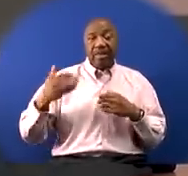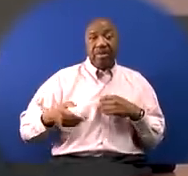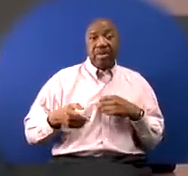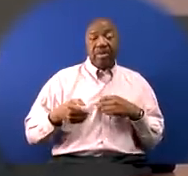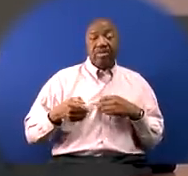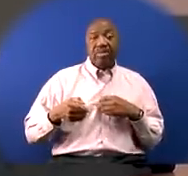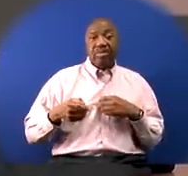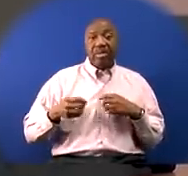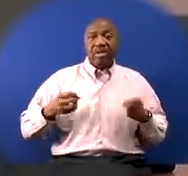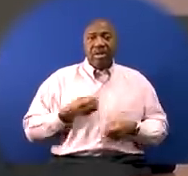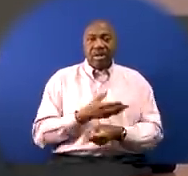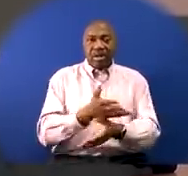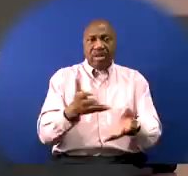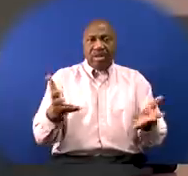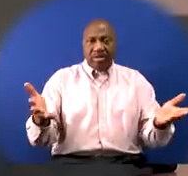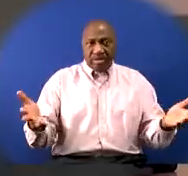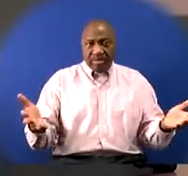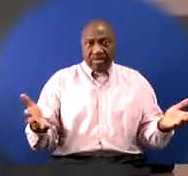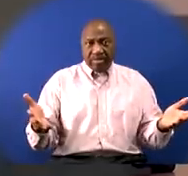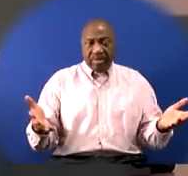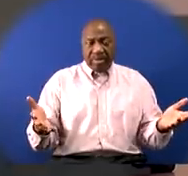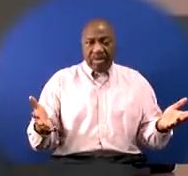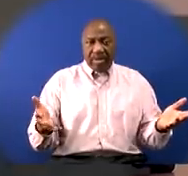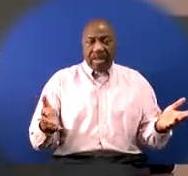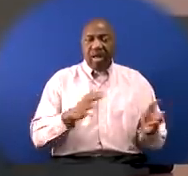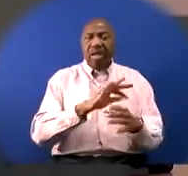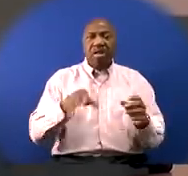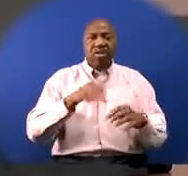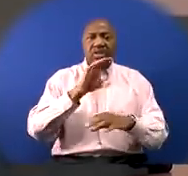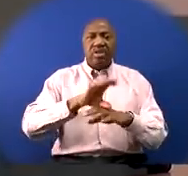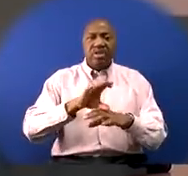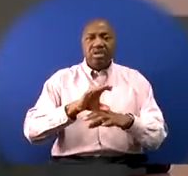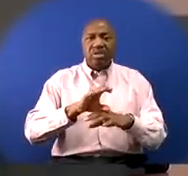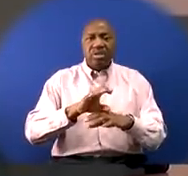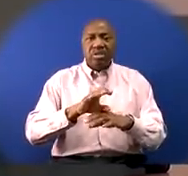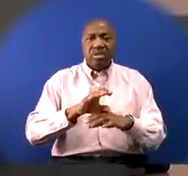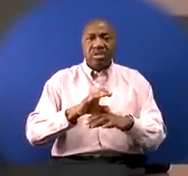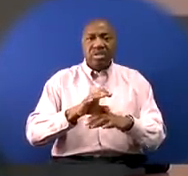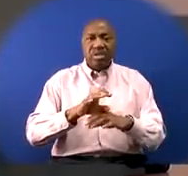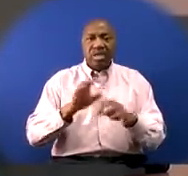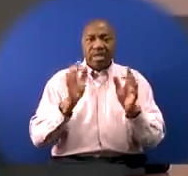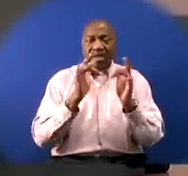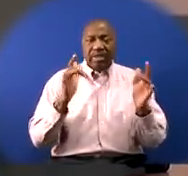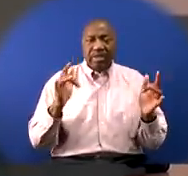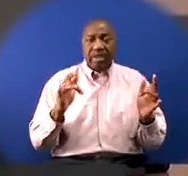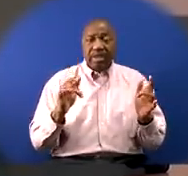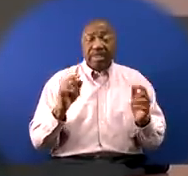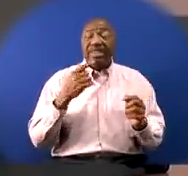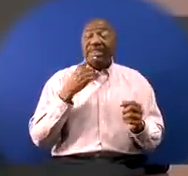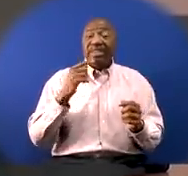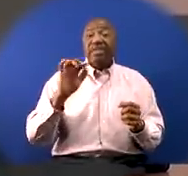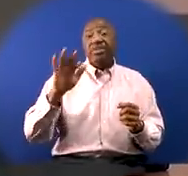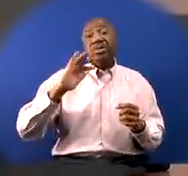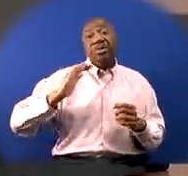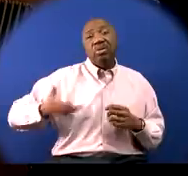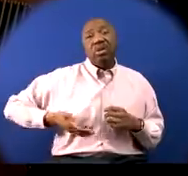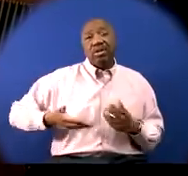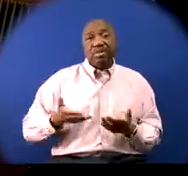pulpit into each pew around the church house, open arms and say, you are welcome here.